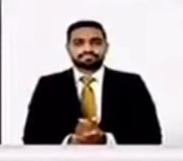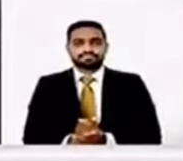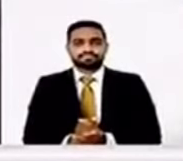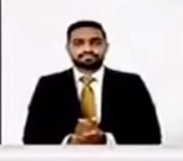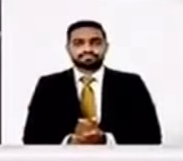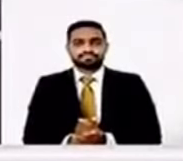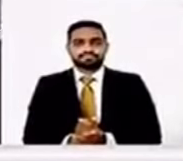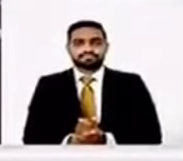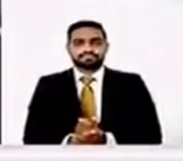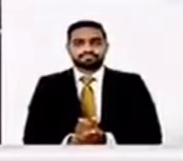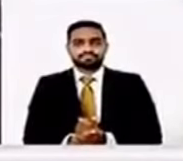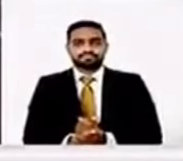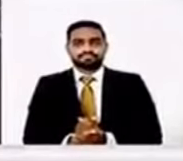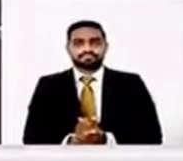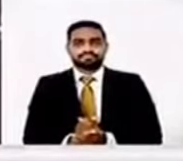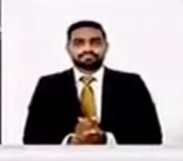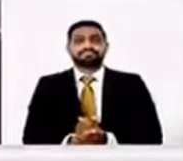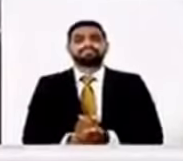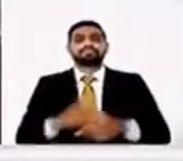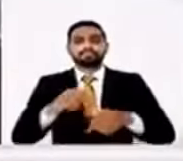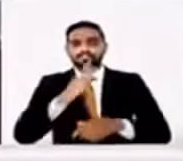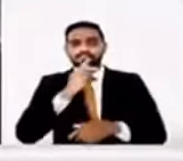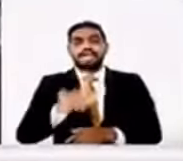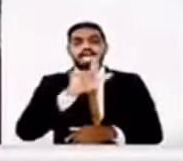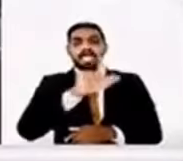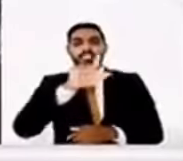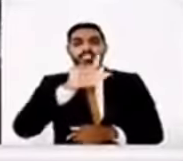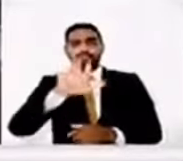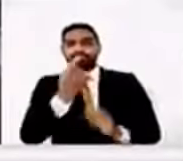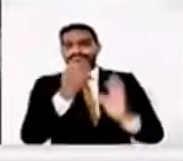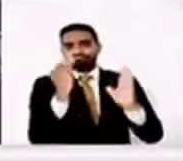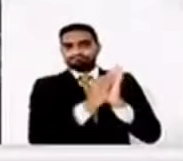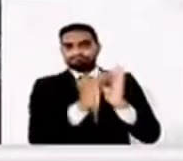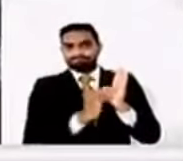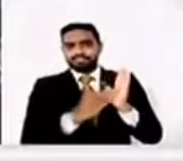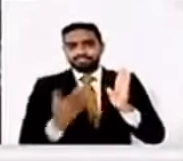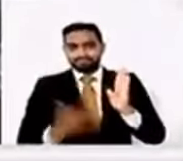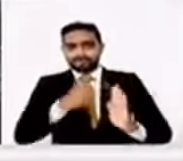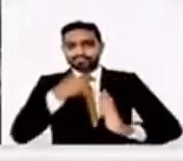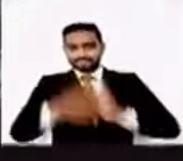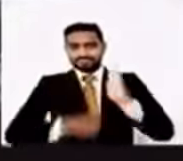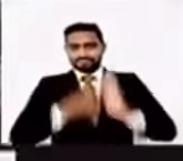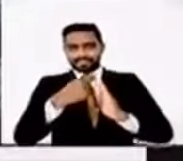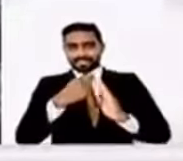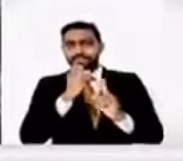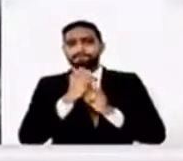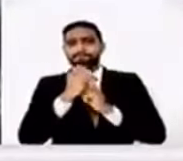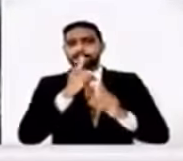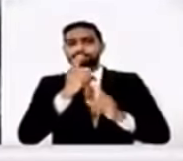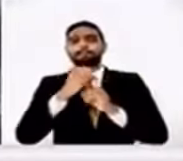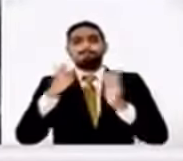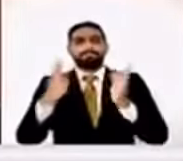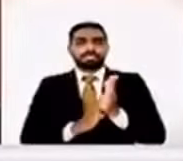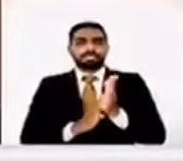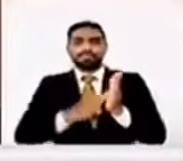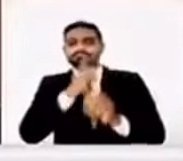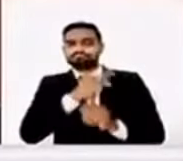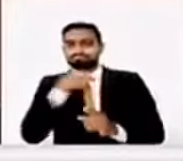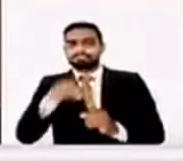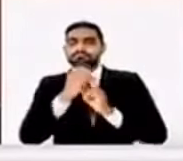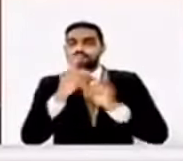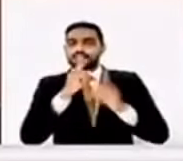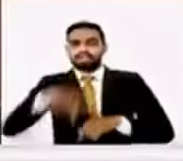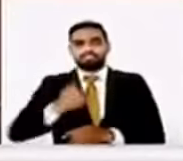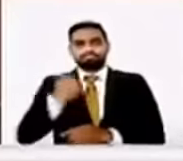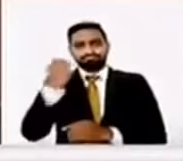The 75th budget of post-independent Sri Lanka was presented by Prime Minister Mahinda Rajapaksa in Parliament today. The budget, which